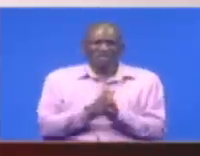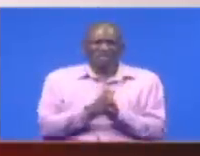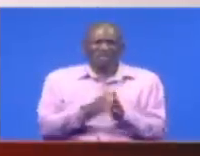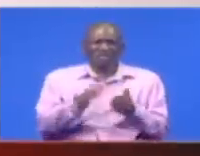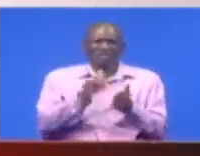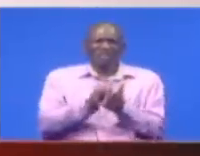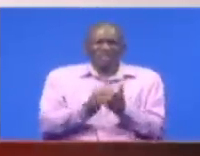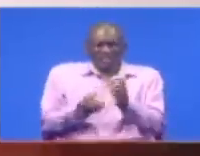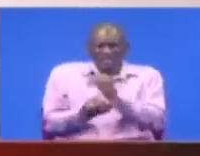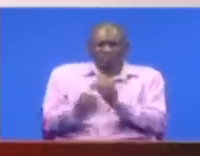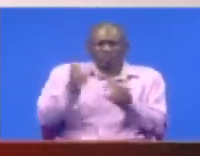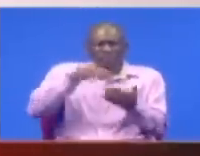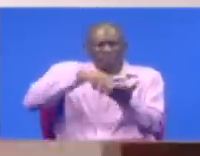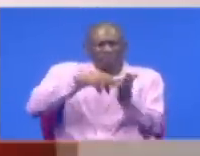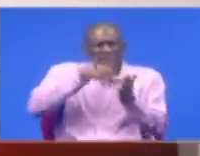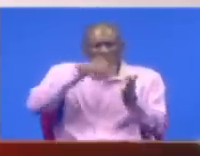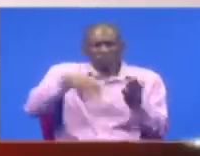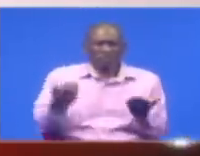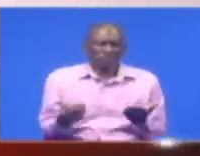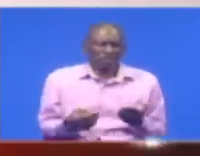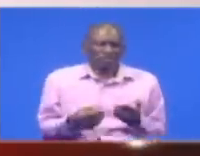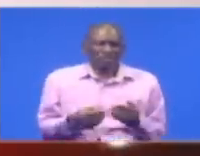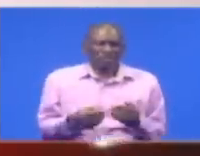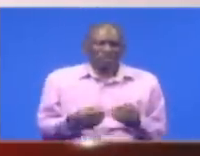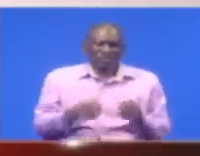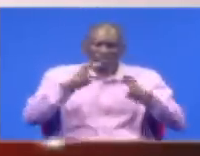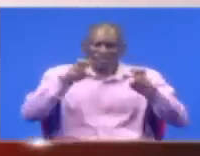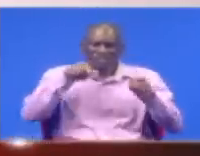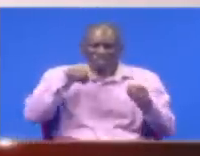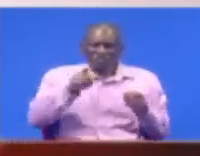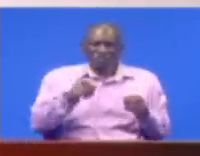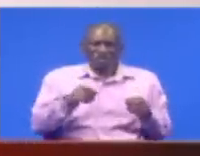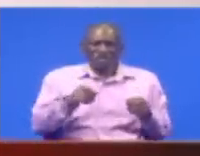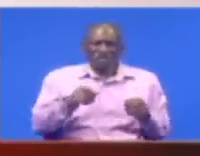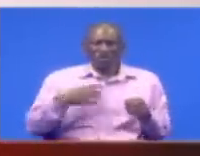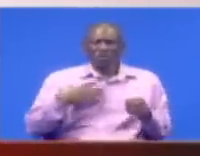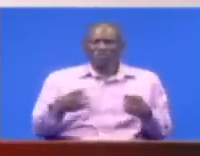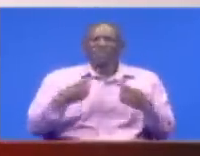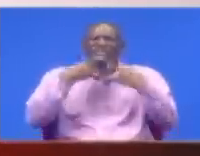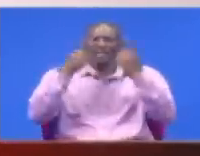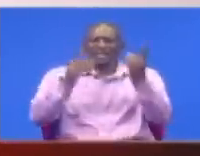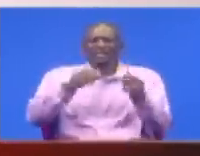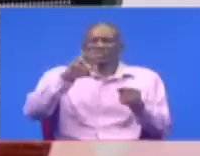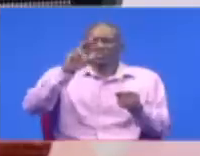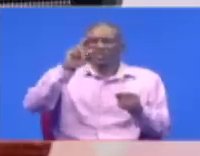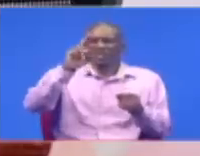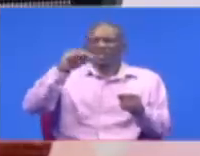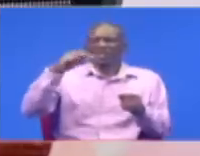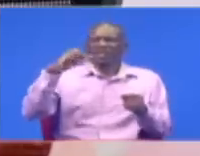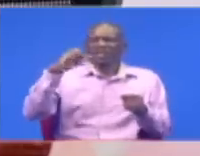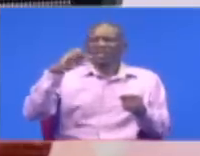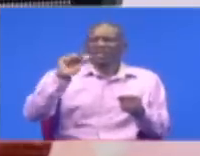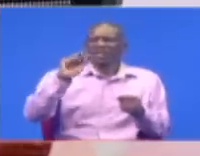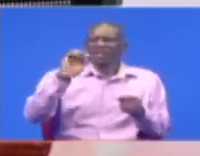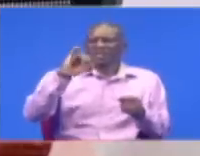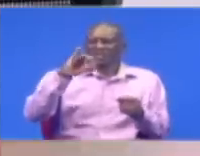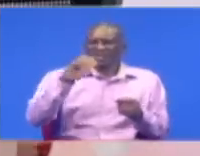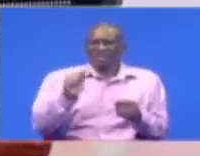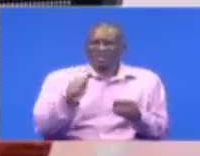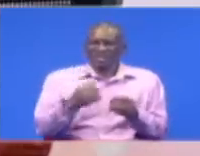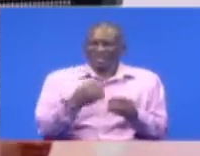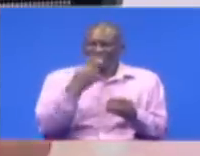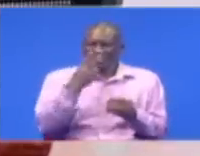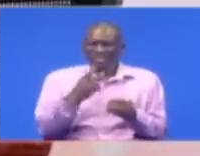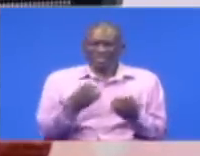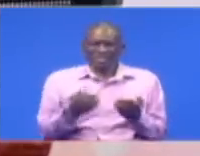Please explain what you meant, because looking at your wealth declaration, Ms. Ngatia, I saw very